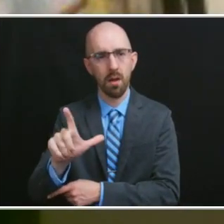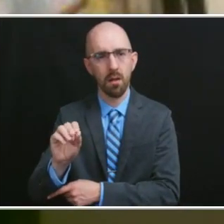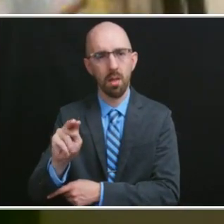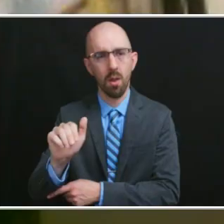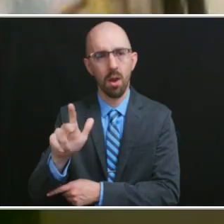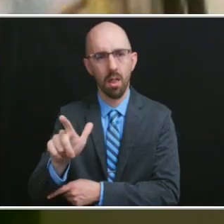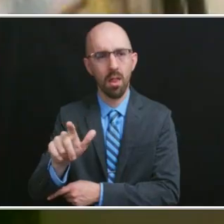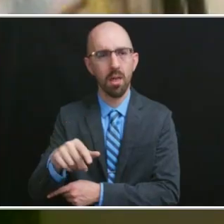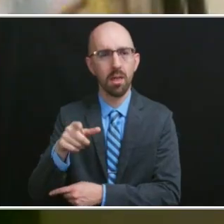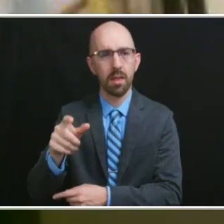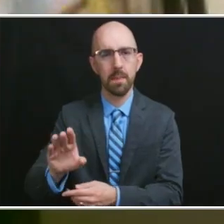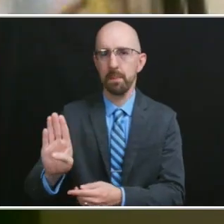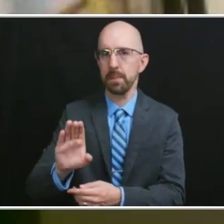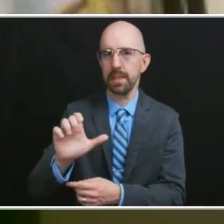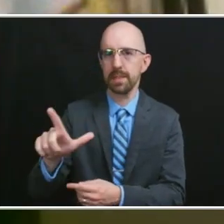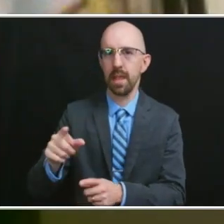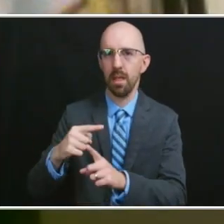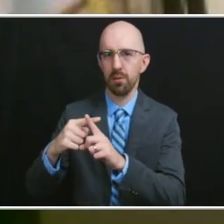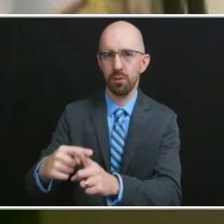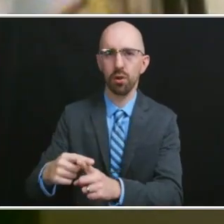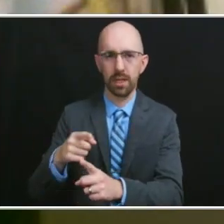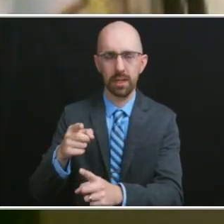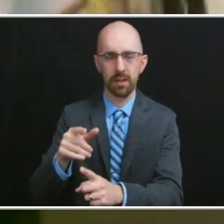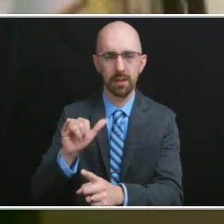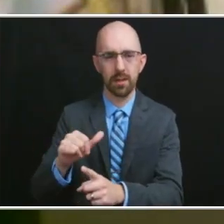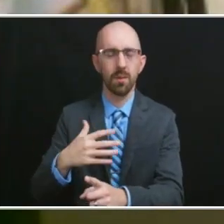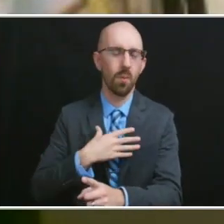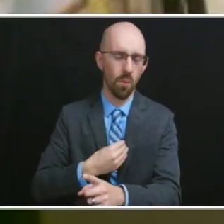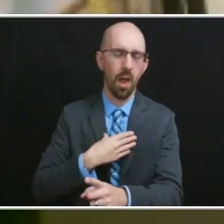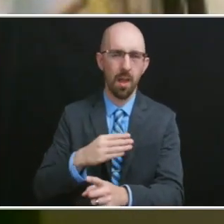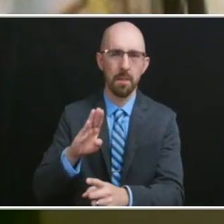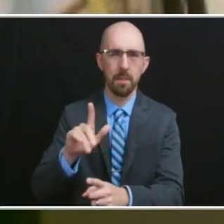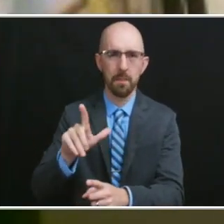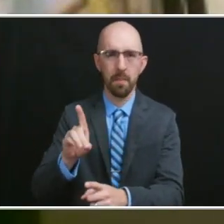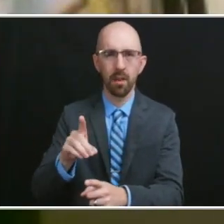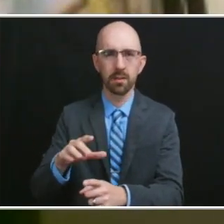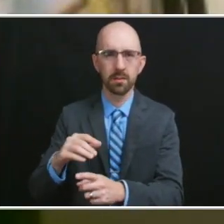cells, or the white blood cells that we refer